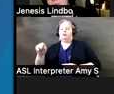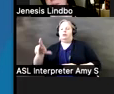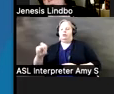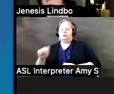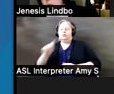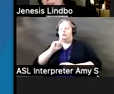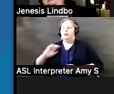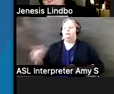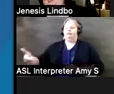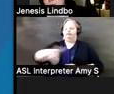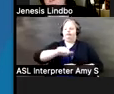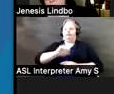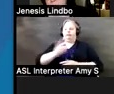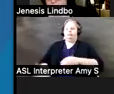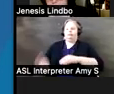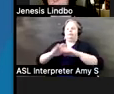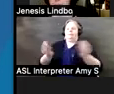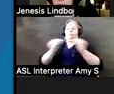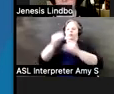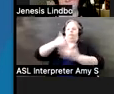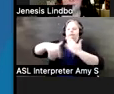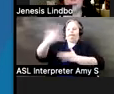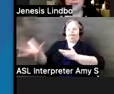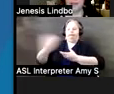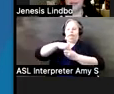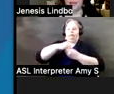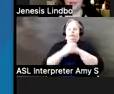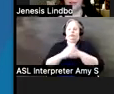to increase social engagement with other people.